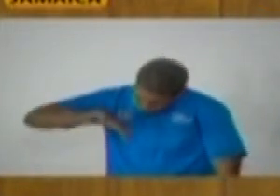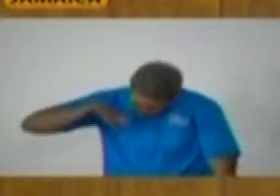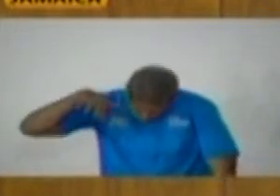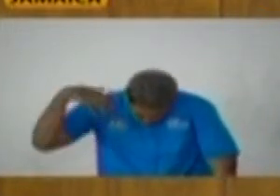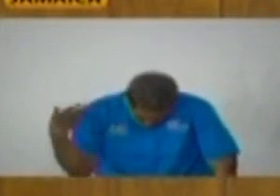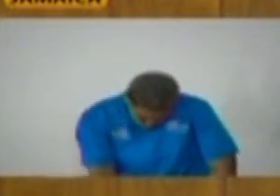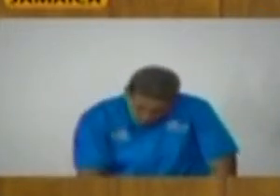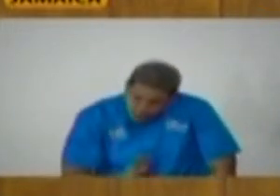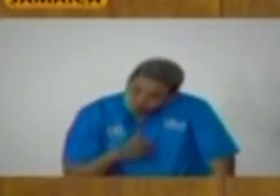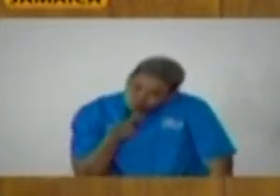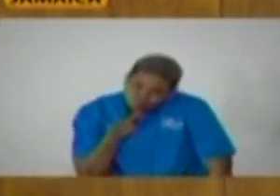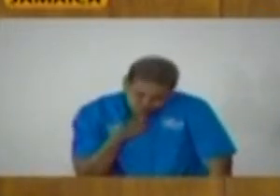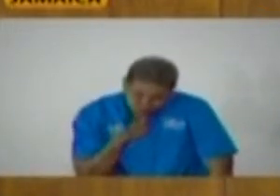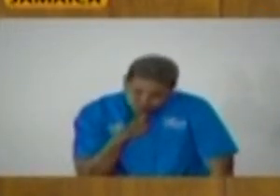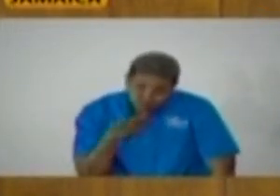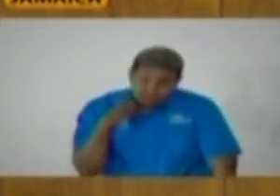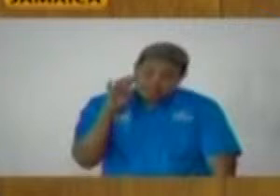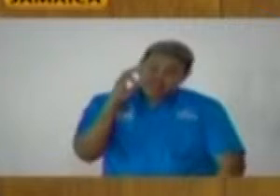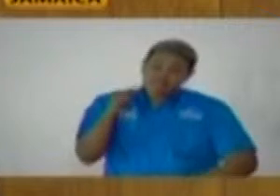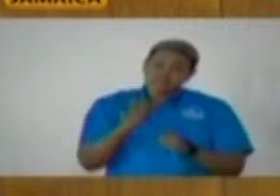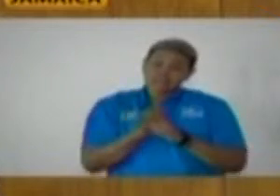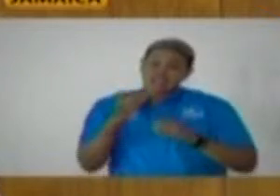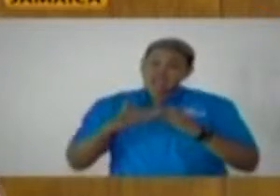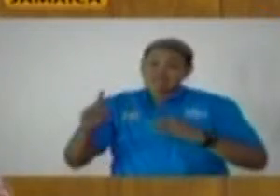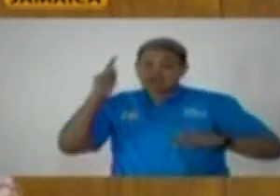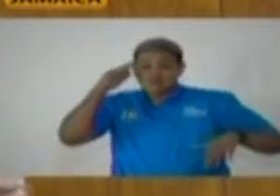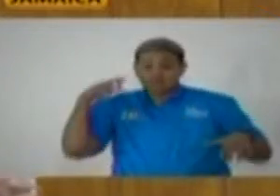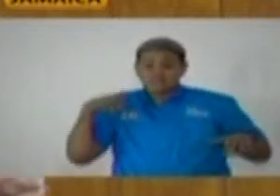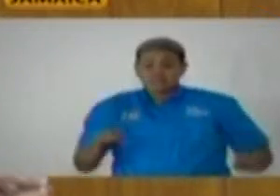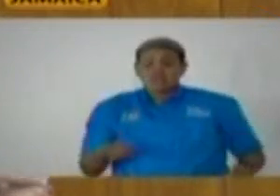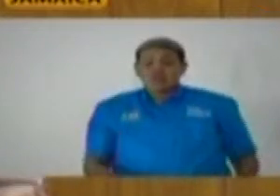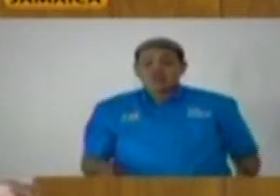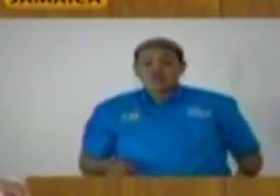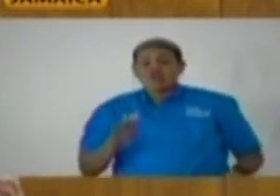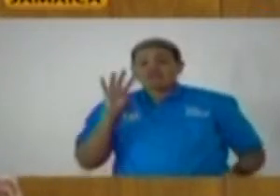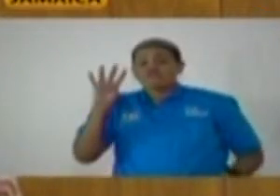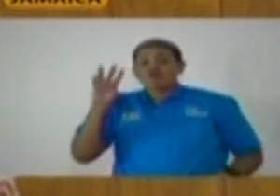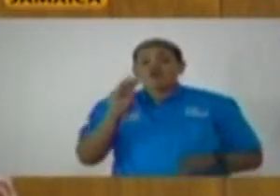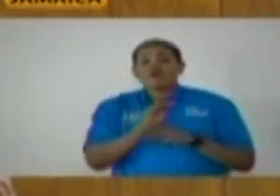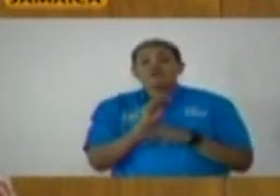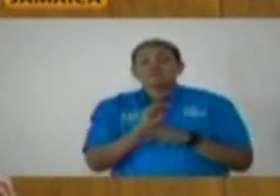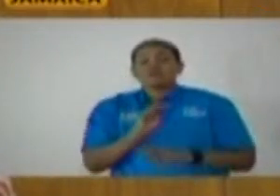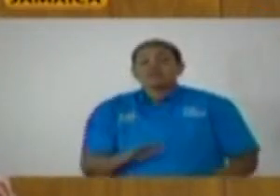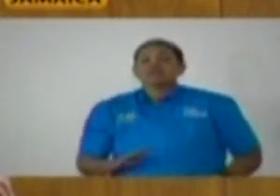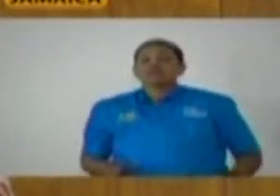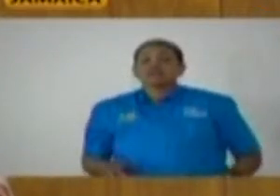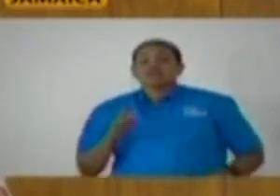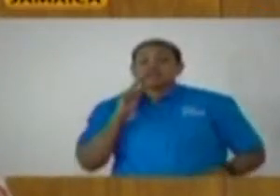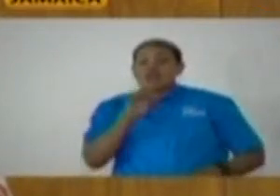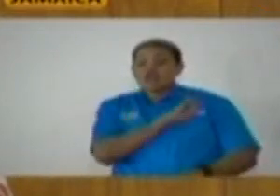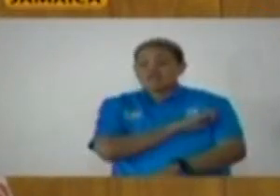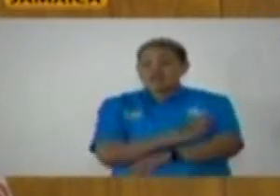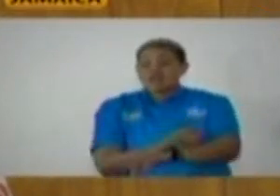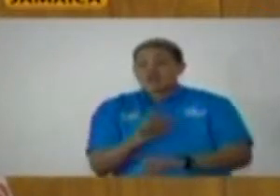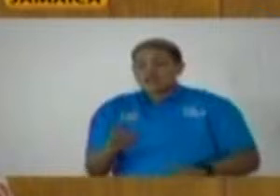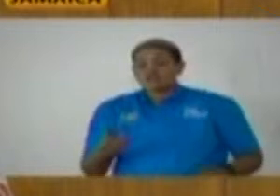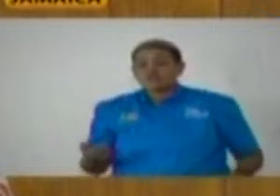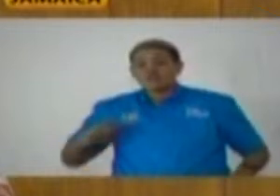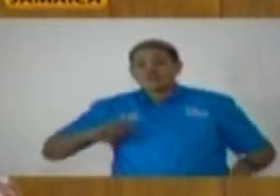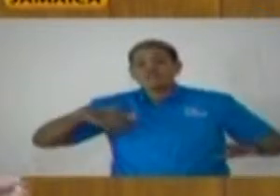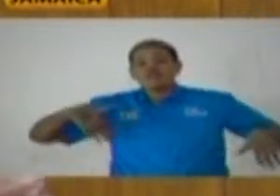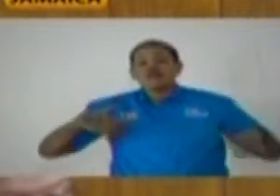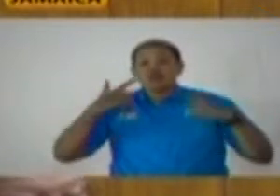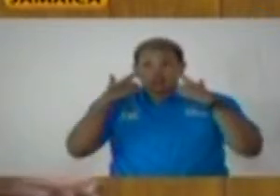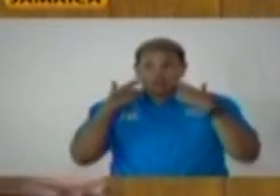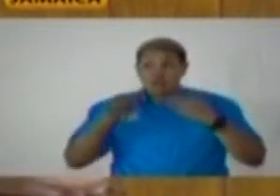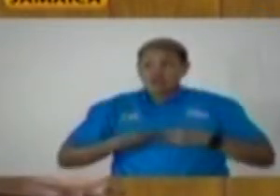7 years after this government has come, 4 ministers of energy, we have